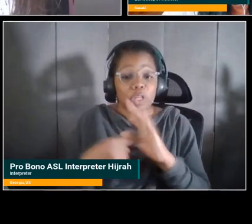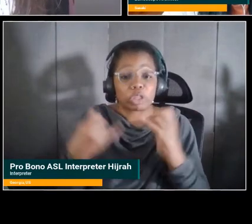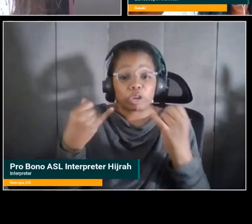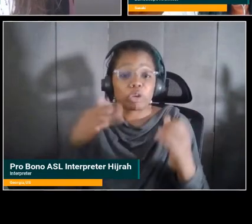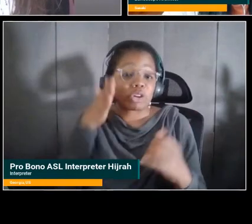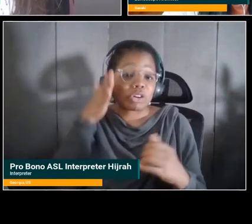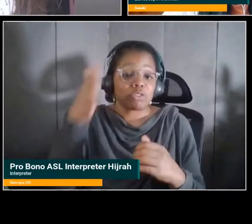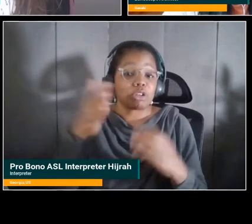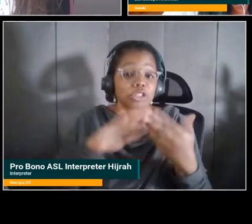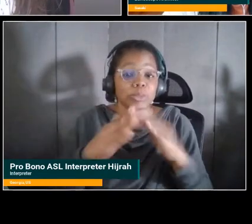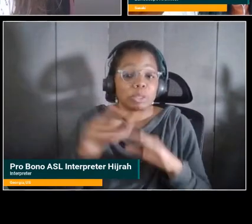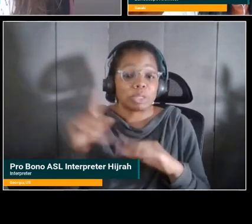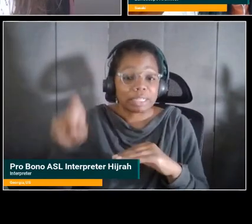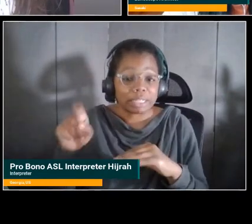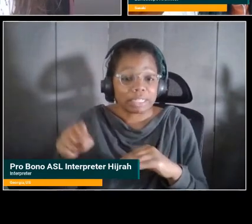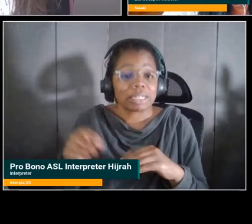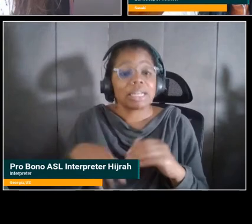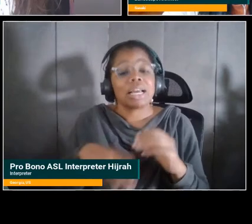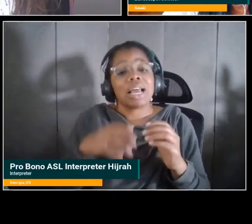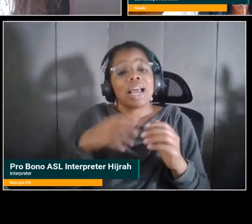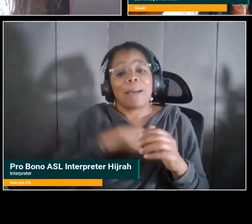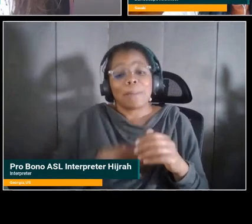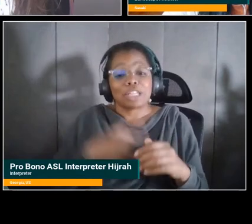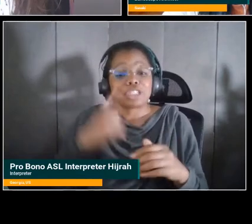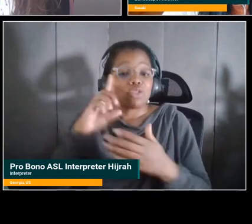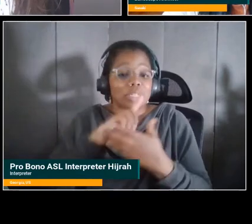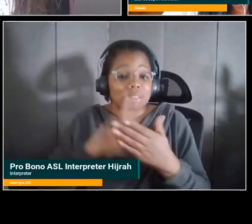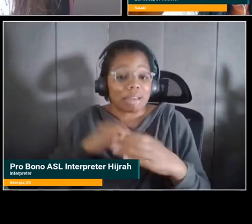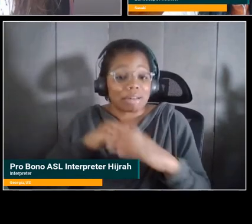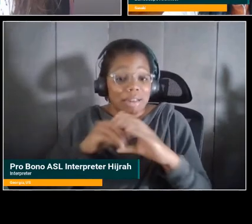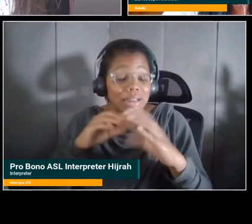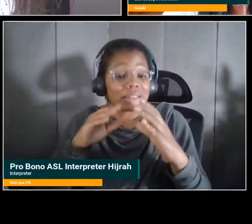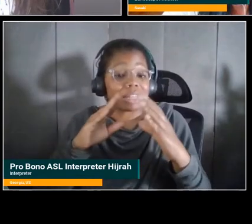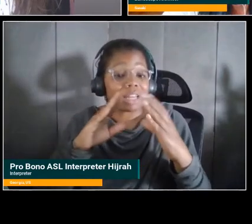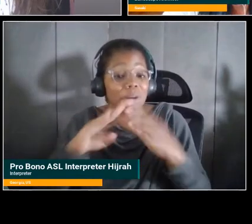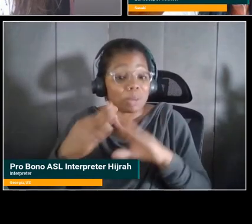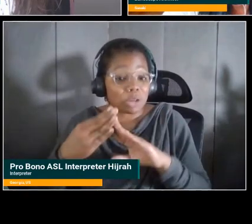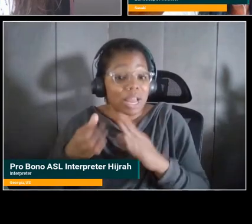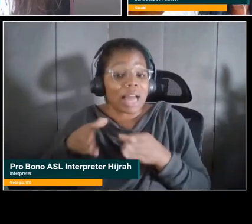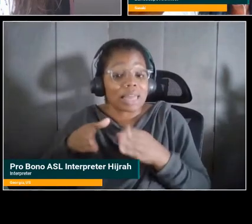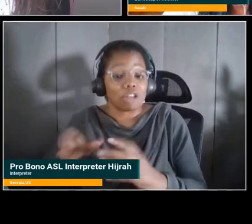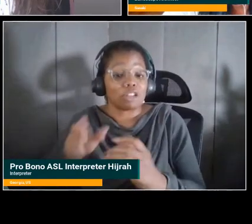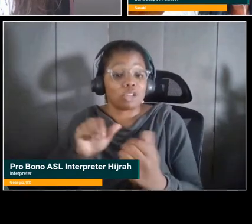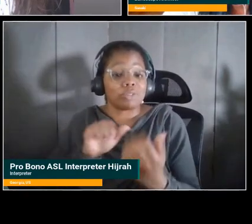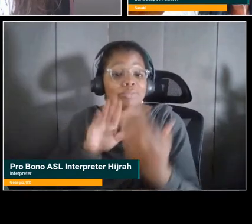needs. Her passion for design in the community allows her to tackle the complexity of built projects